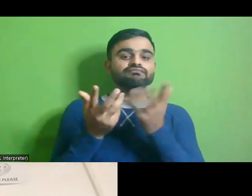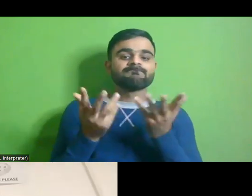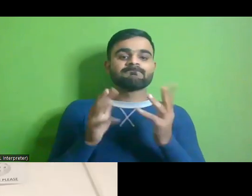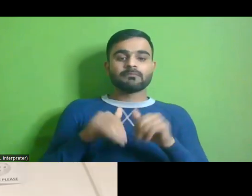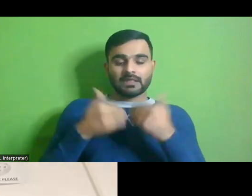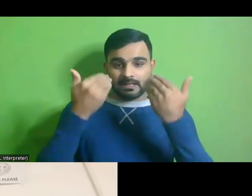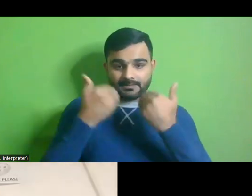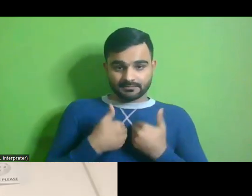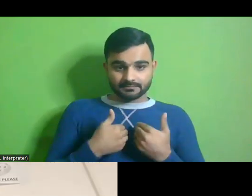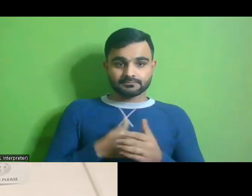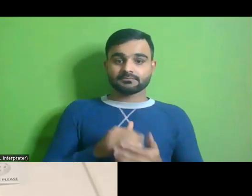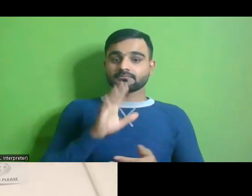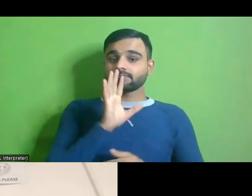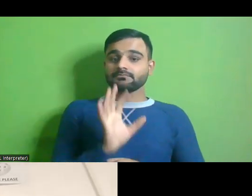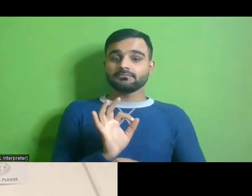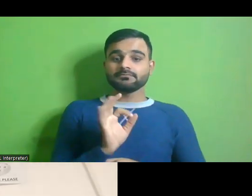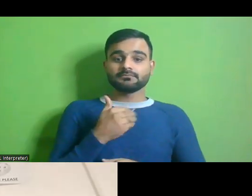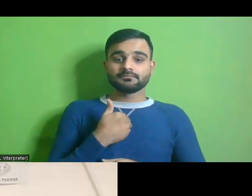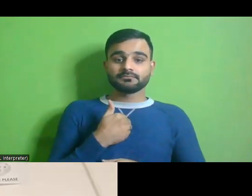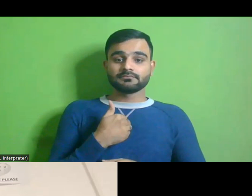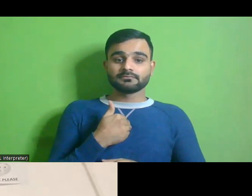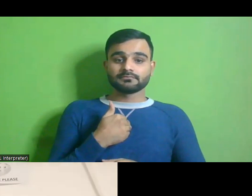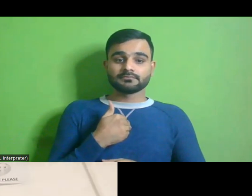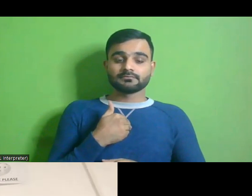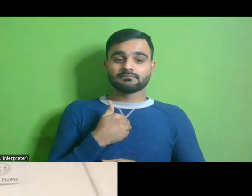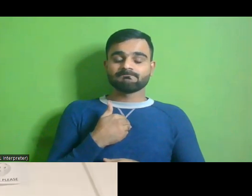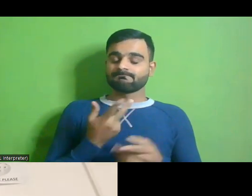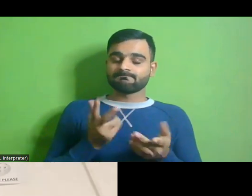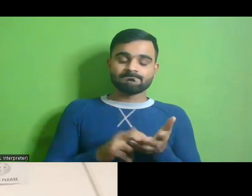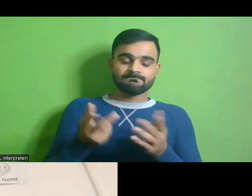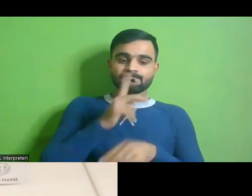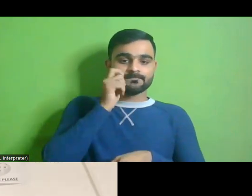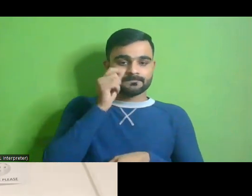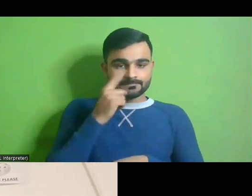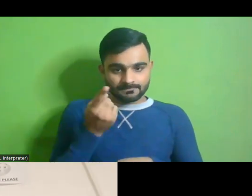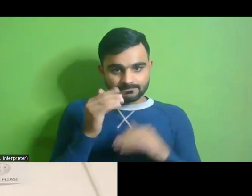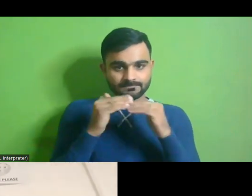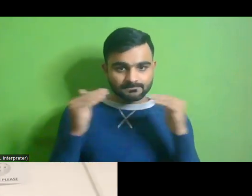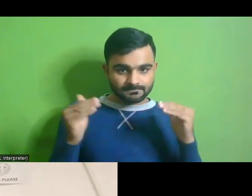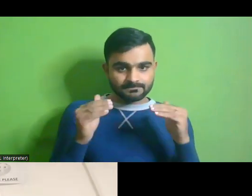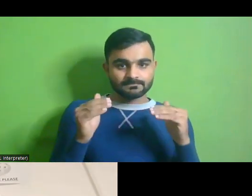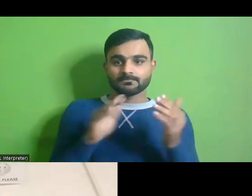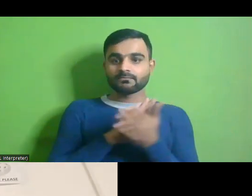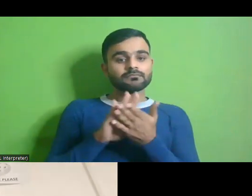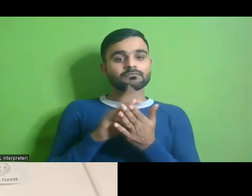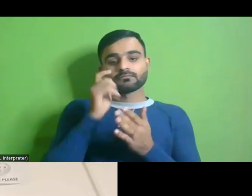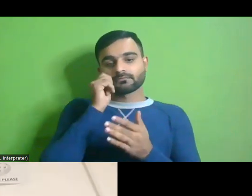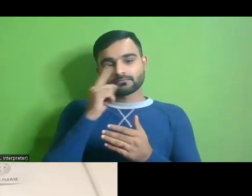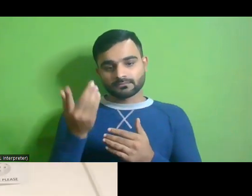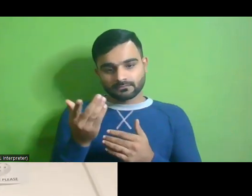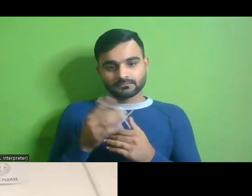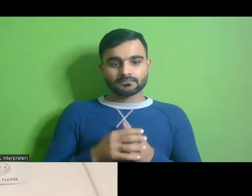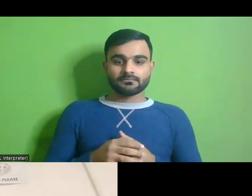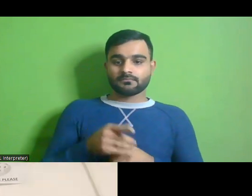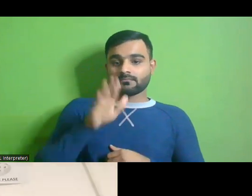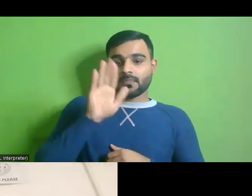like really even to preserve gender equity or to nurture gender equity,